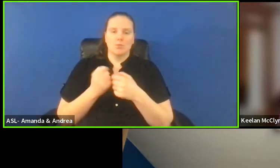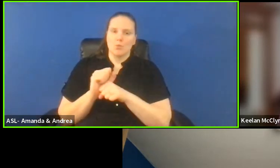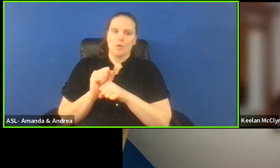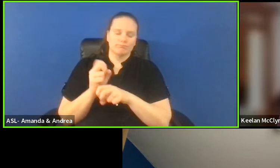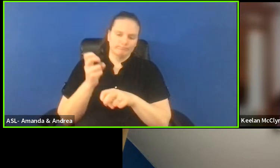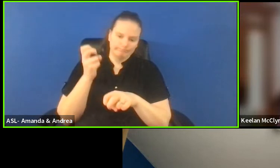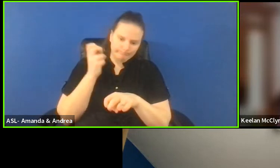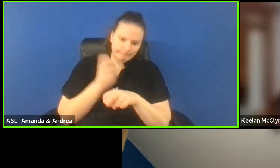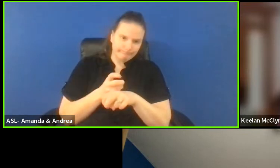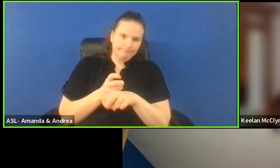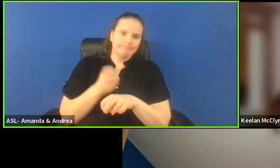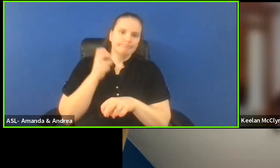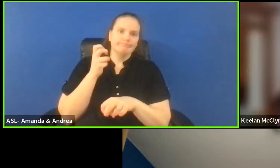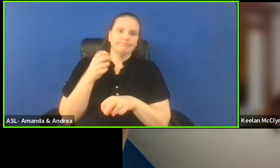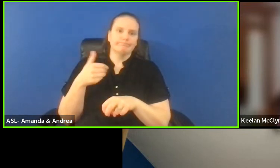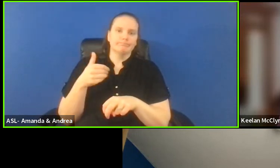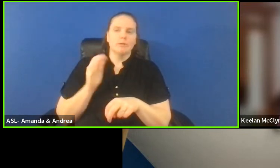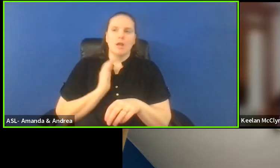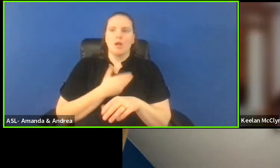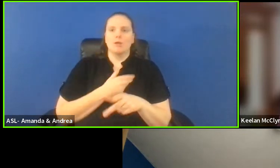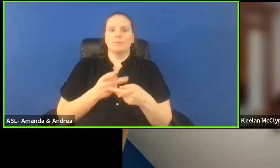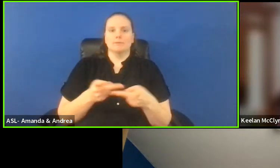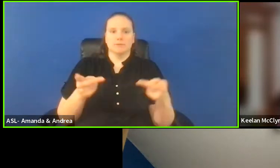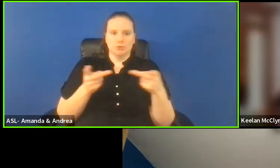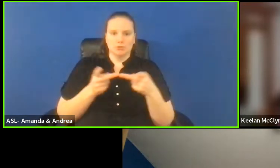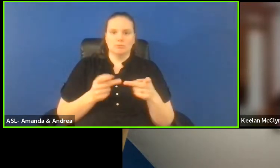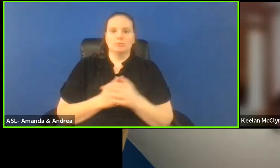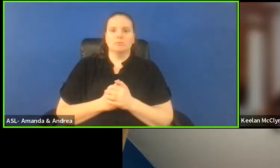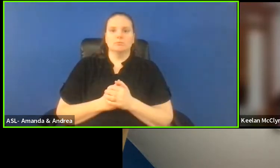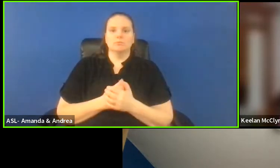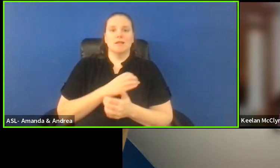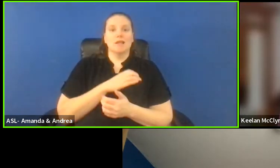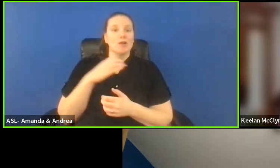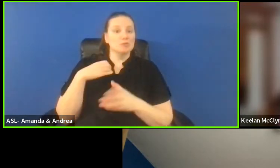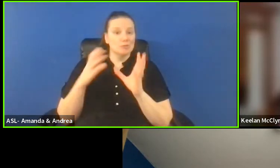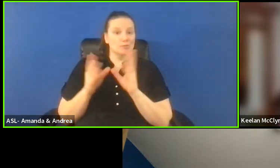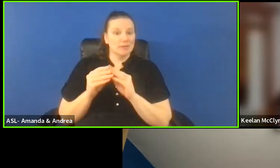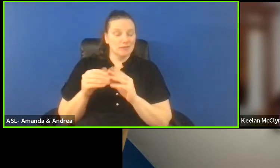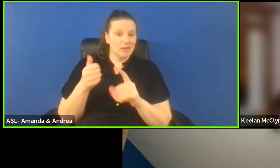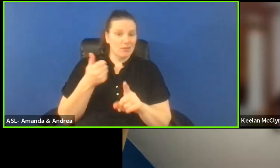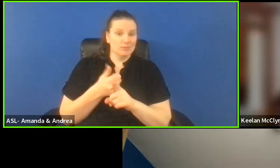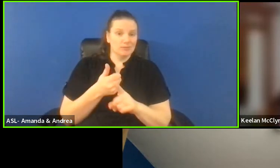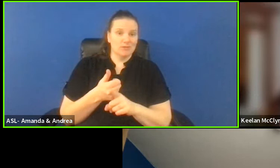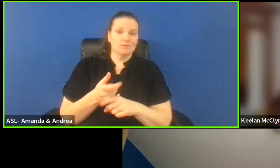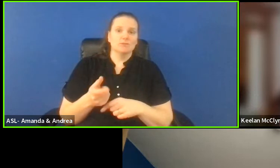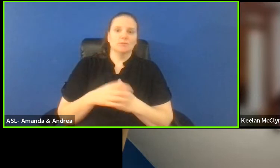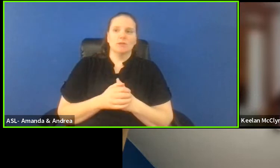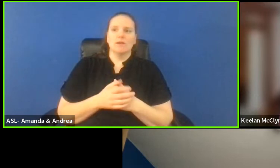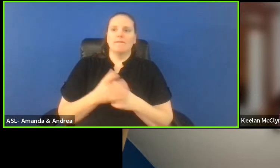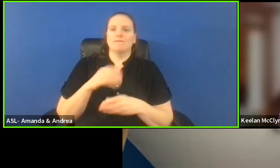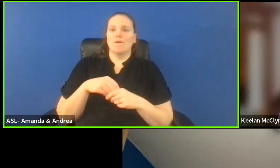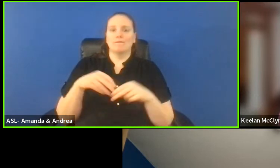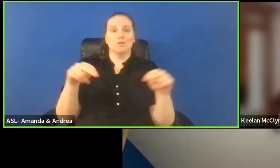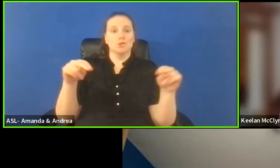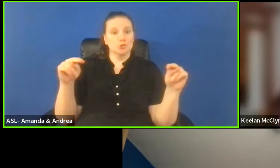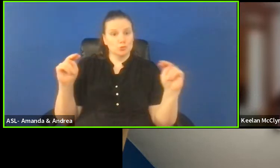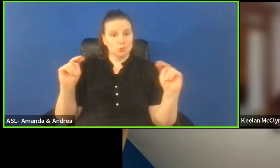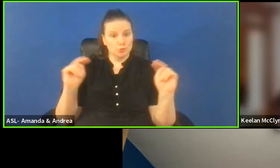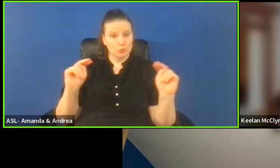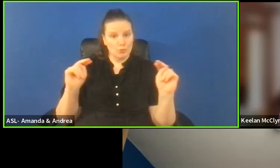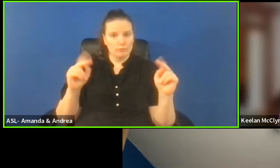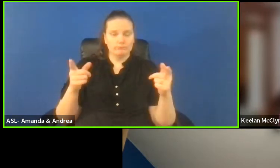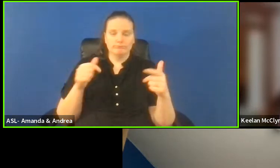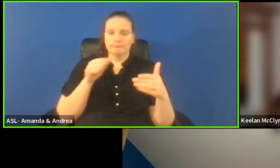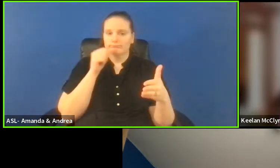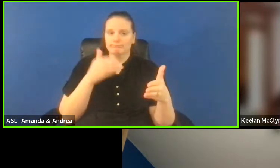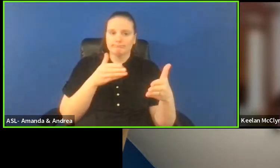very hard in our positions and in the council meetings themselves to be very neutral and